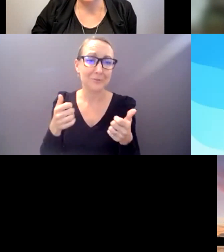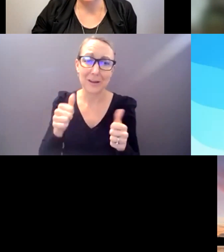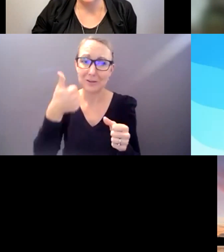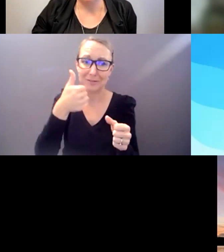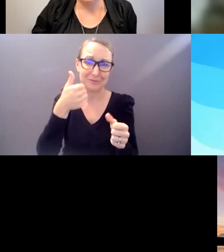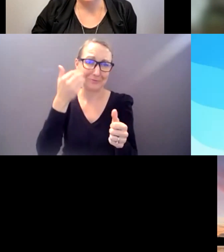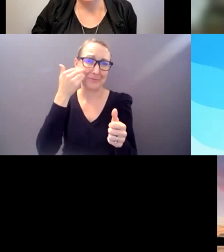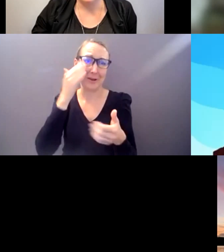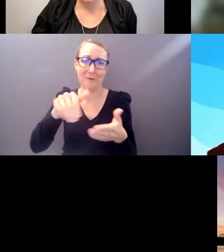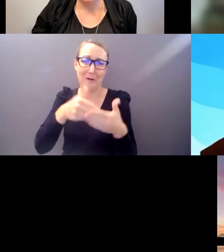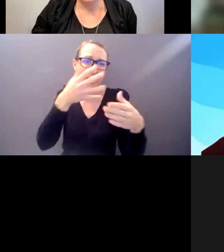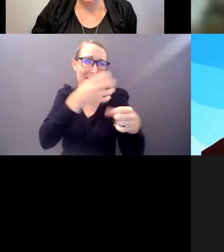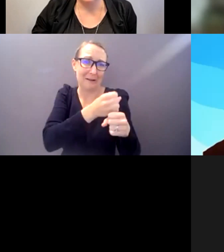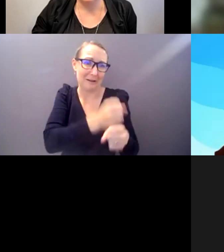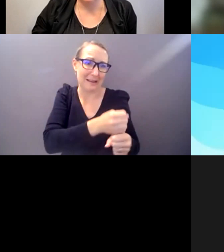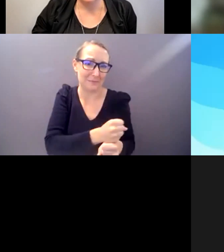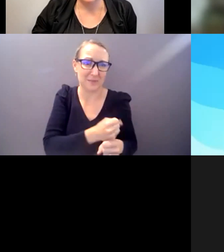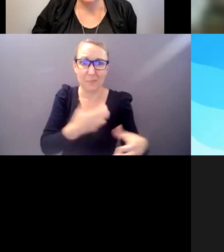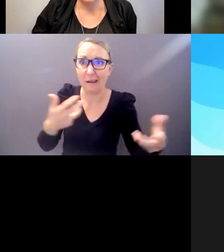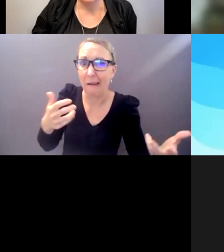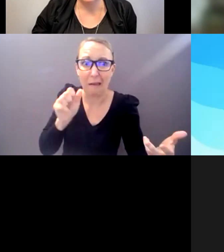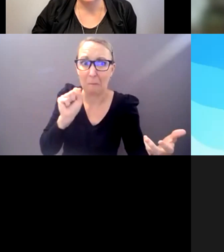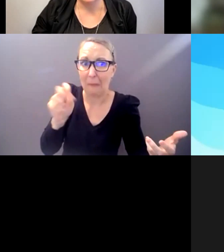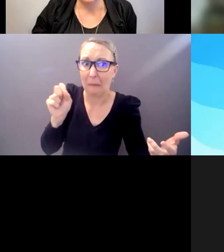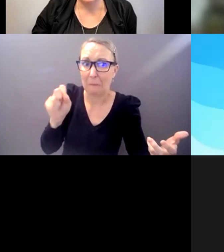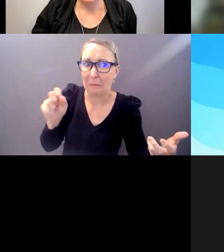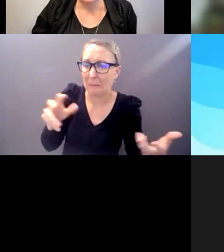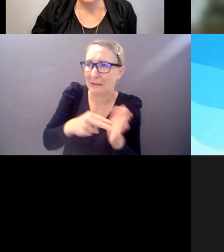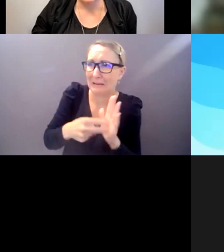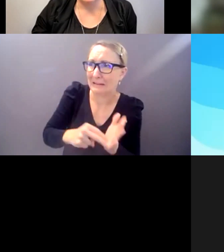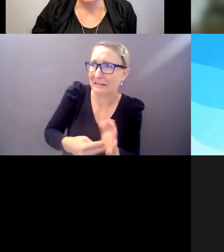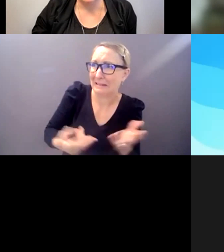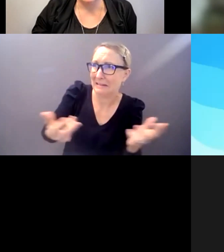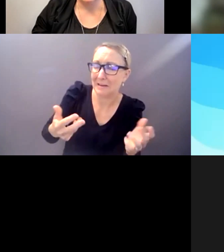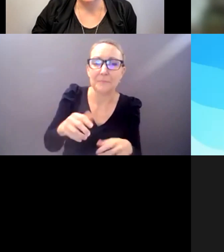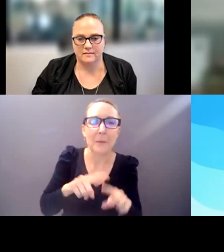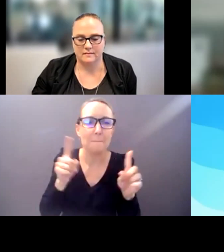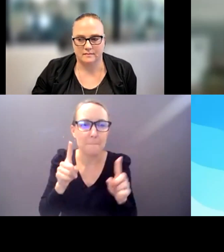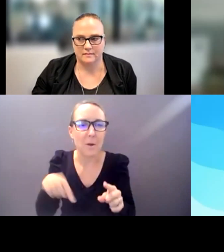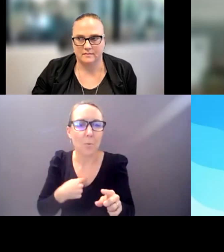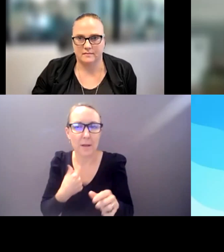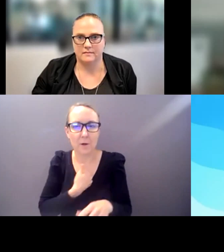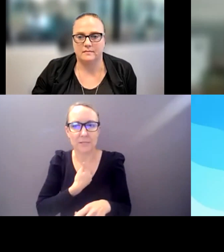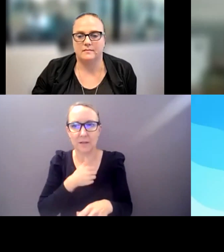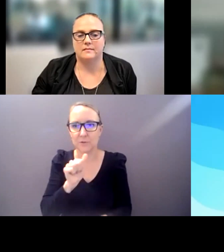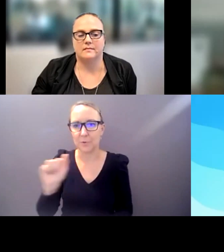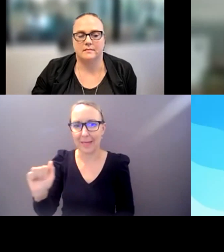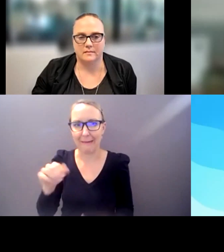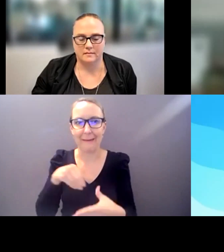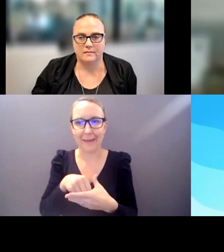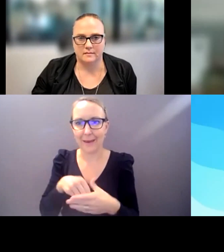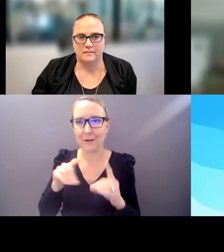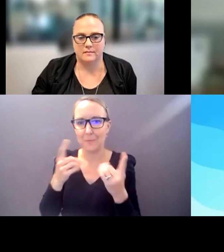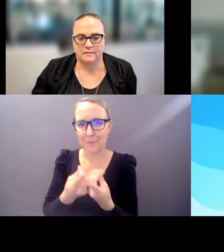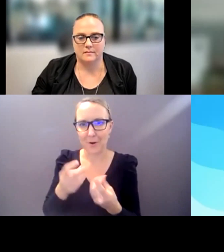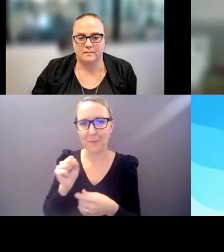heck does all these acronyms mean? And then we're a AAA within a Department of Social Services. So our